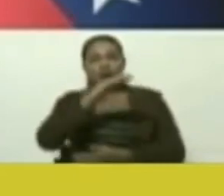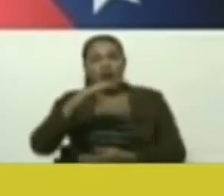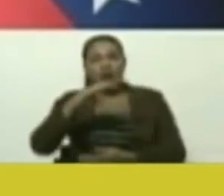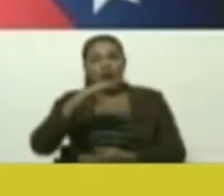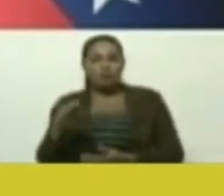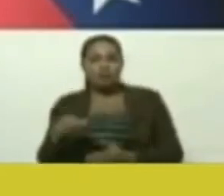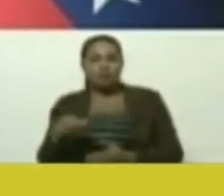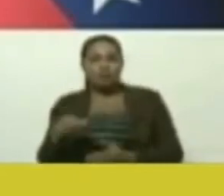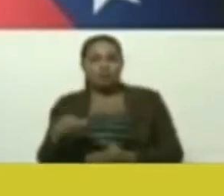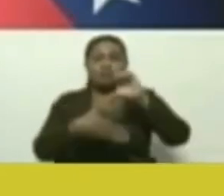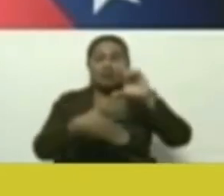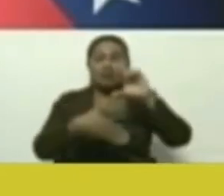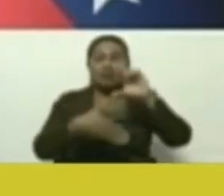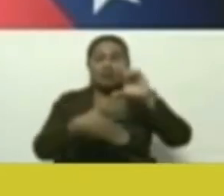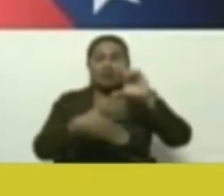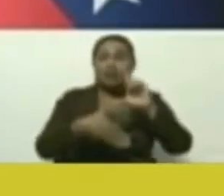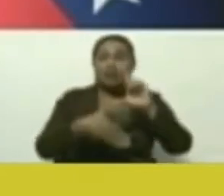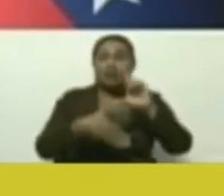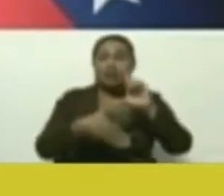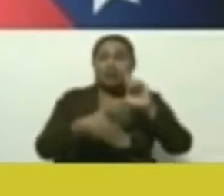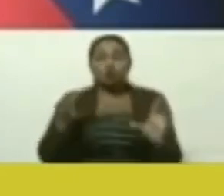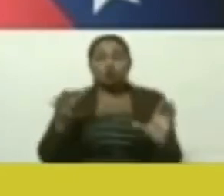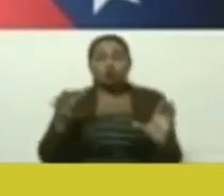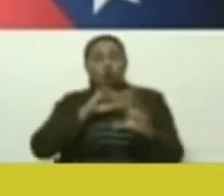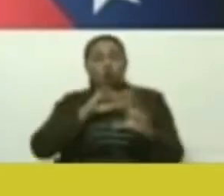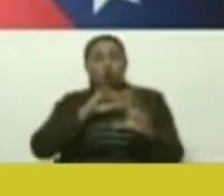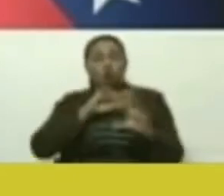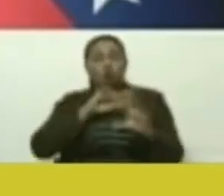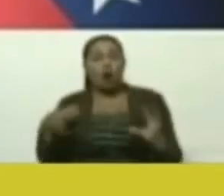from the Caribbean and Latin America,